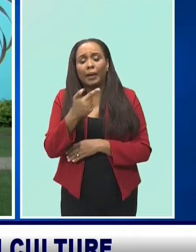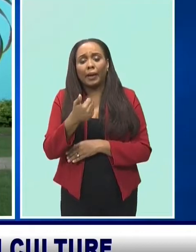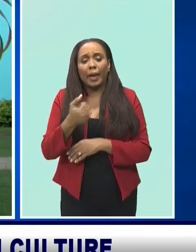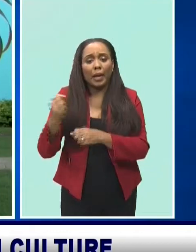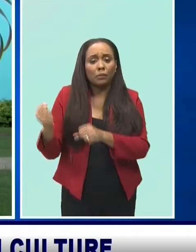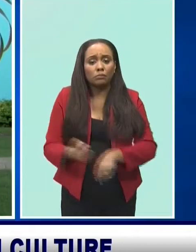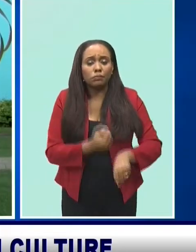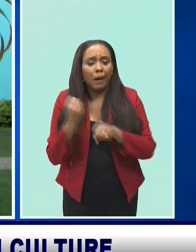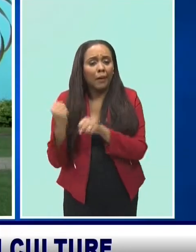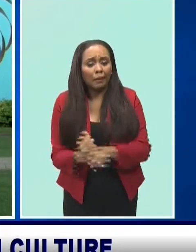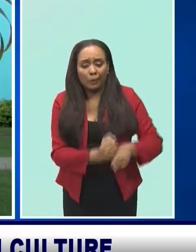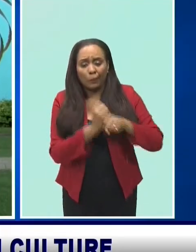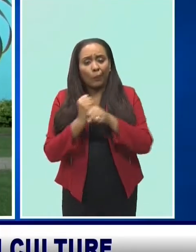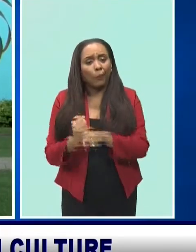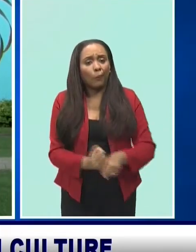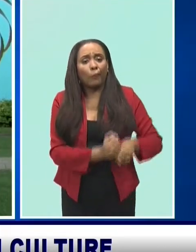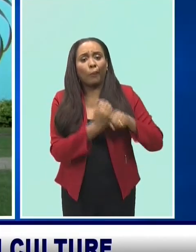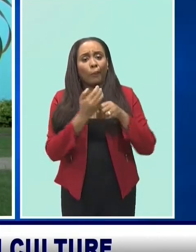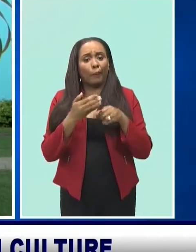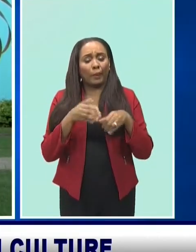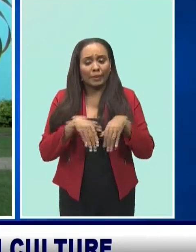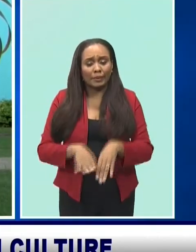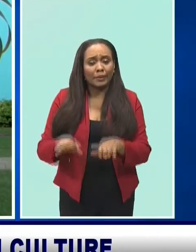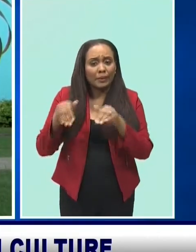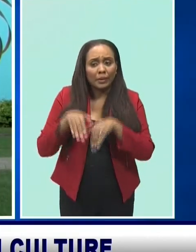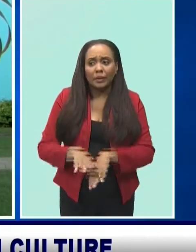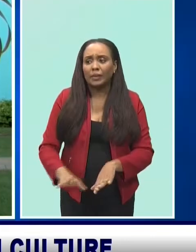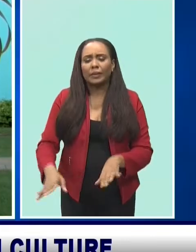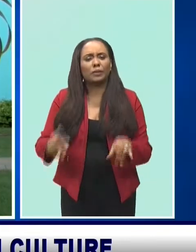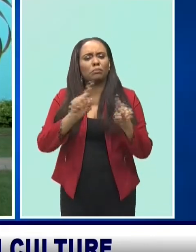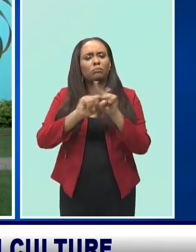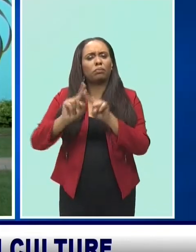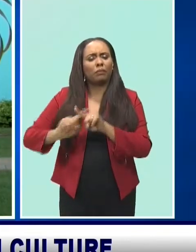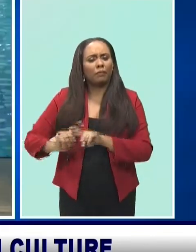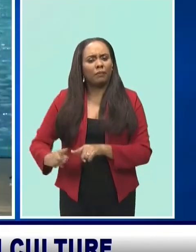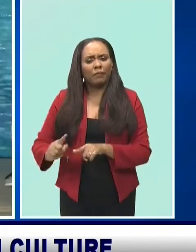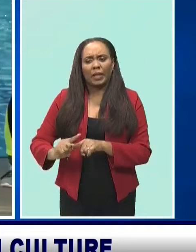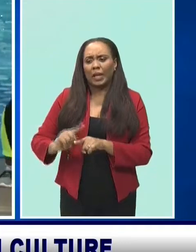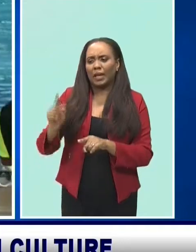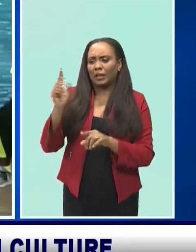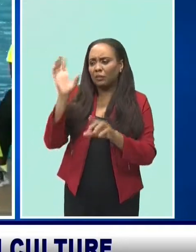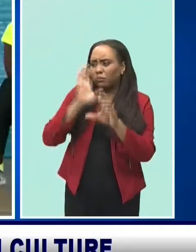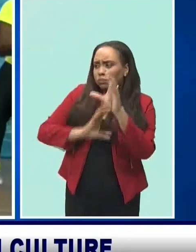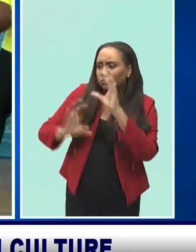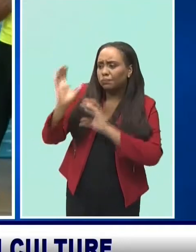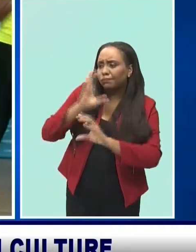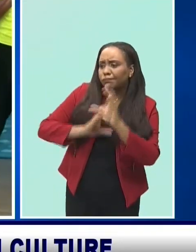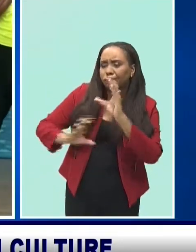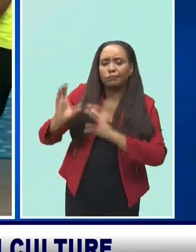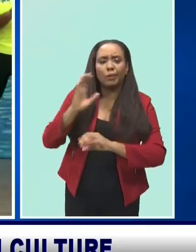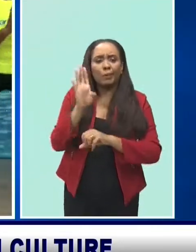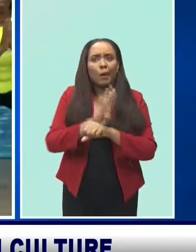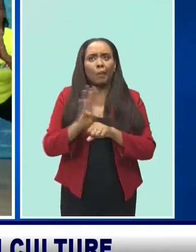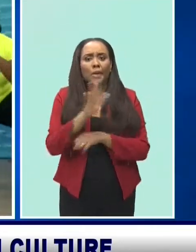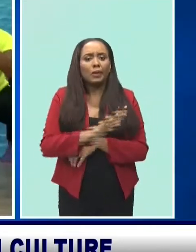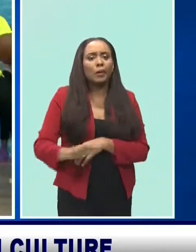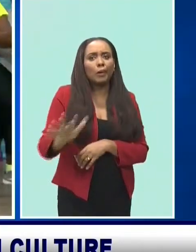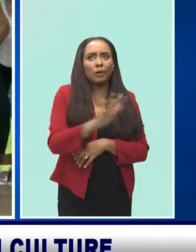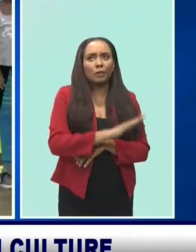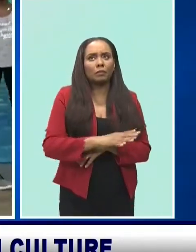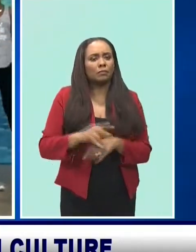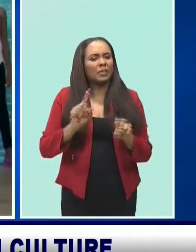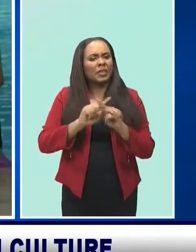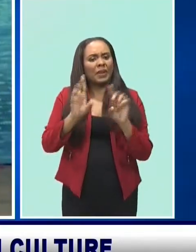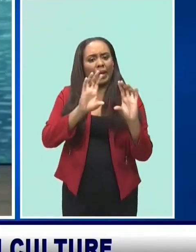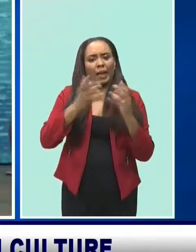new and doing something different, as well as discovering all that is Barbados. She conducts classes several times a week